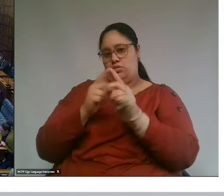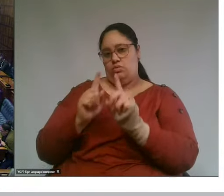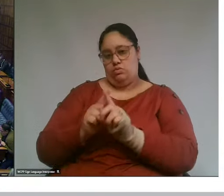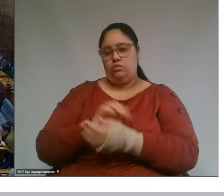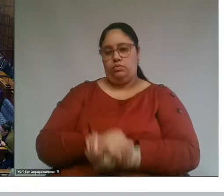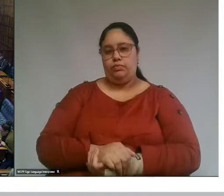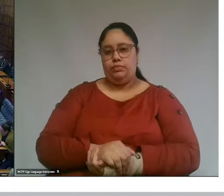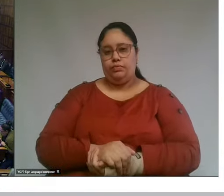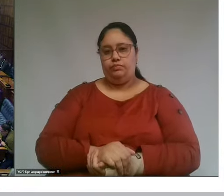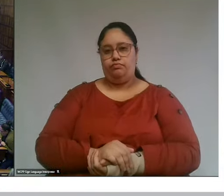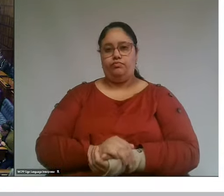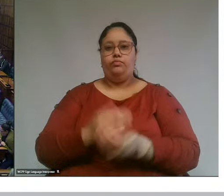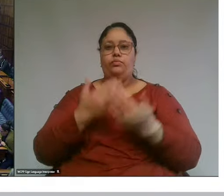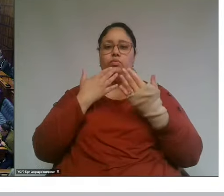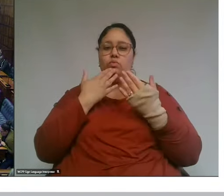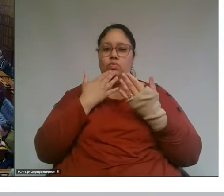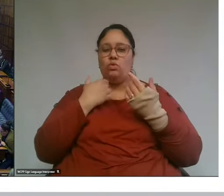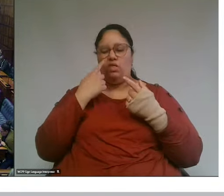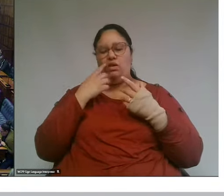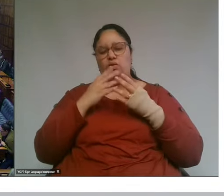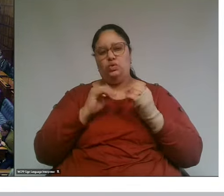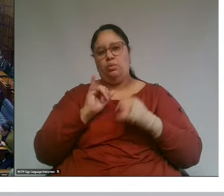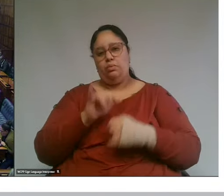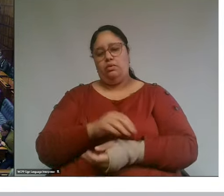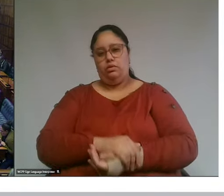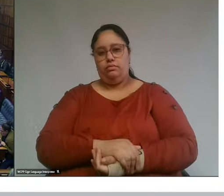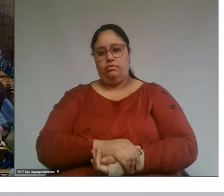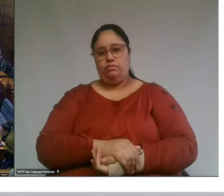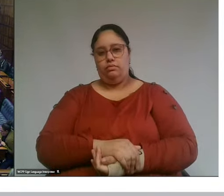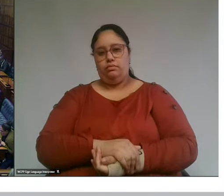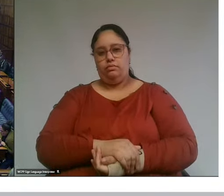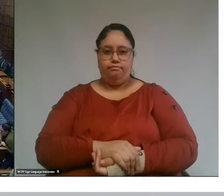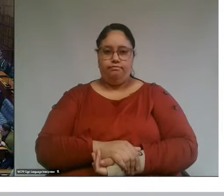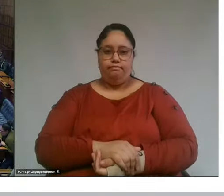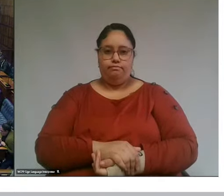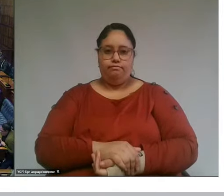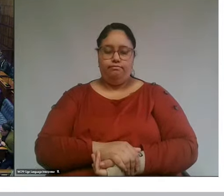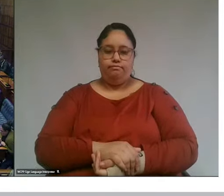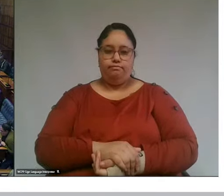there thank you I think I'll stop at that thank you